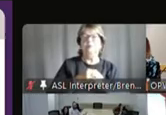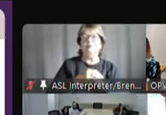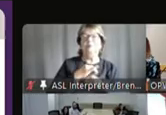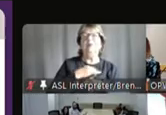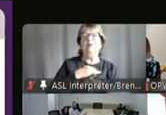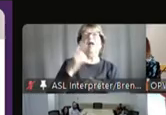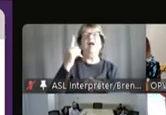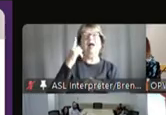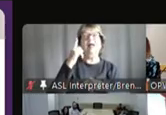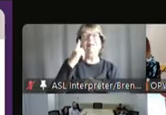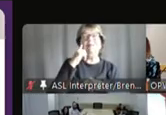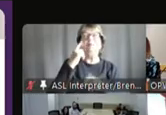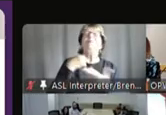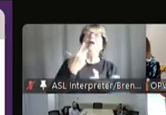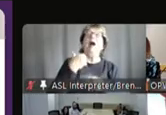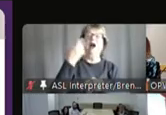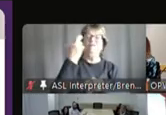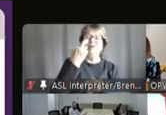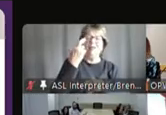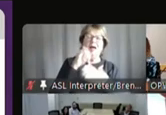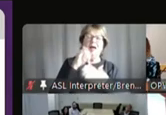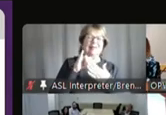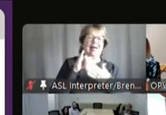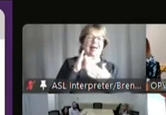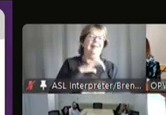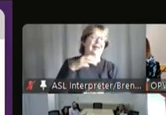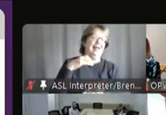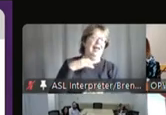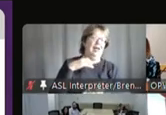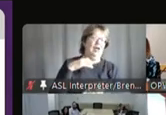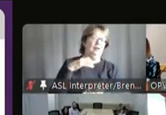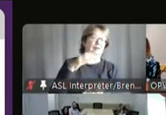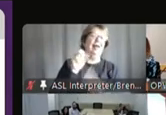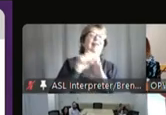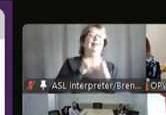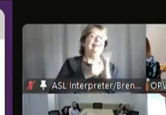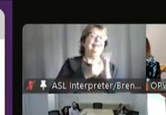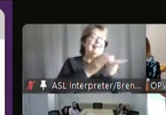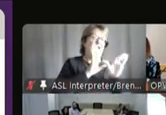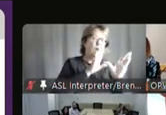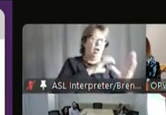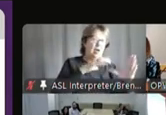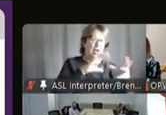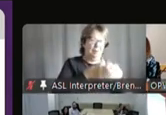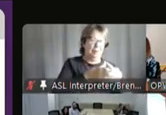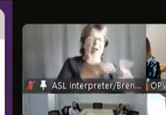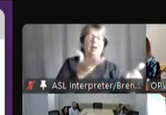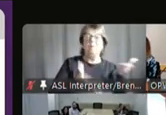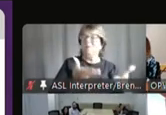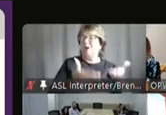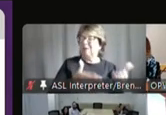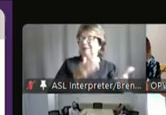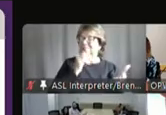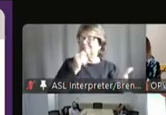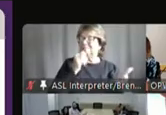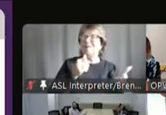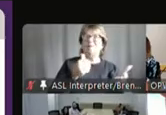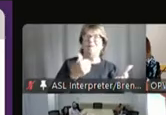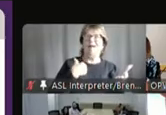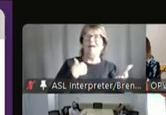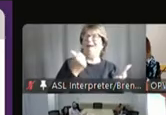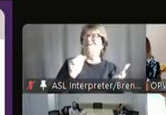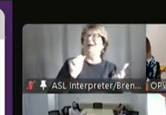I realize that the councils and the statewide committee really probably haven't had any kind of